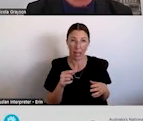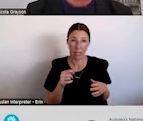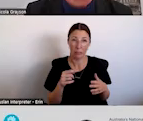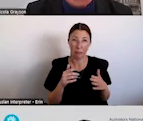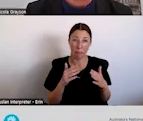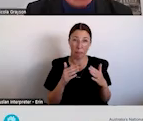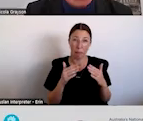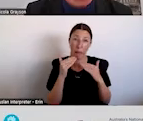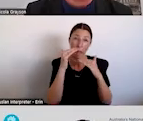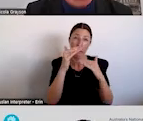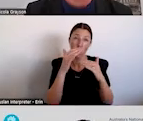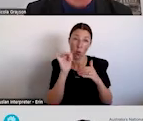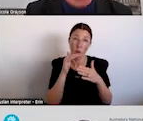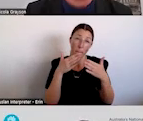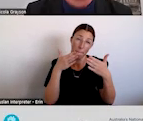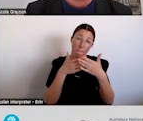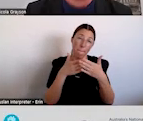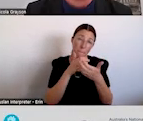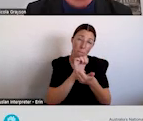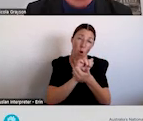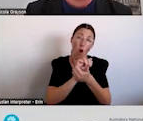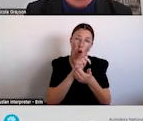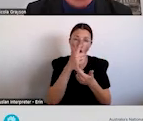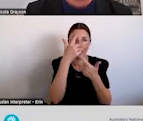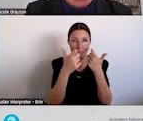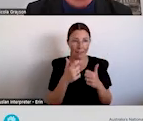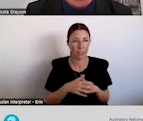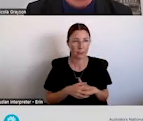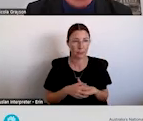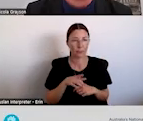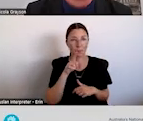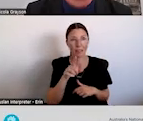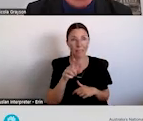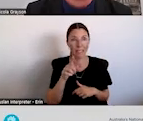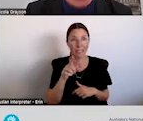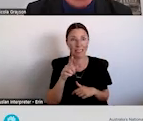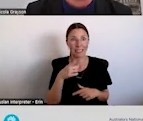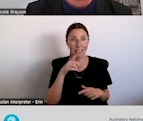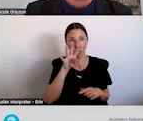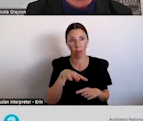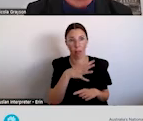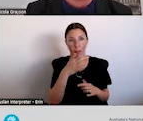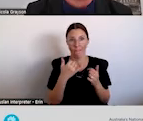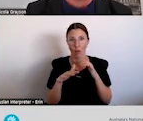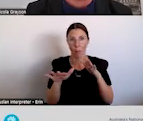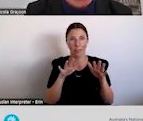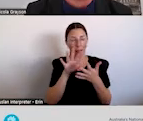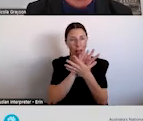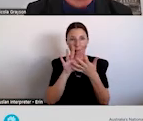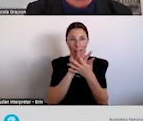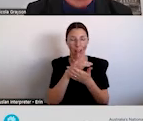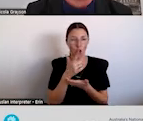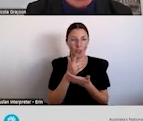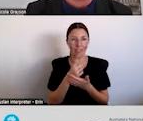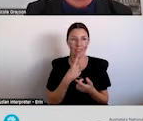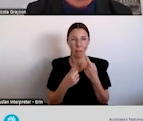this space. This is a very basic slide. I don't intend to go through each row of it. I'm happy